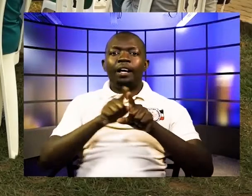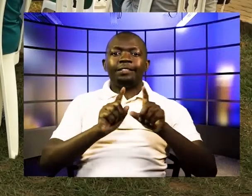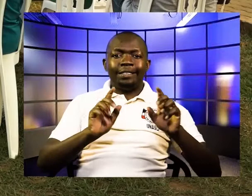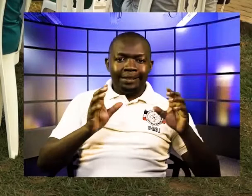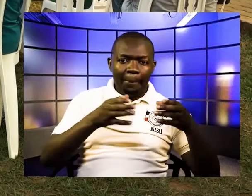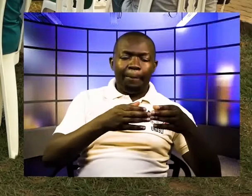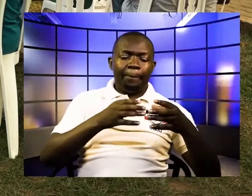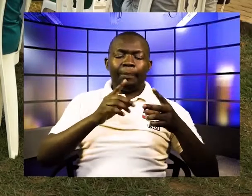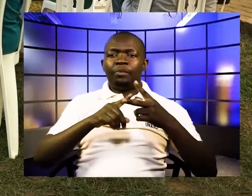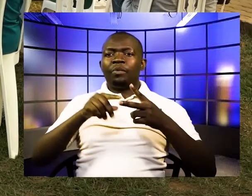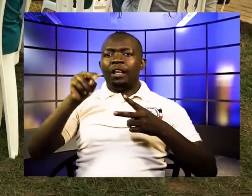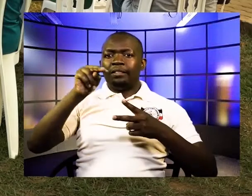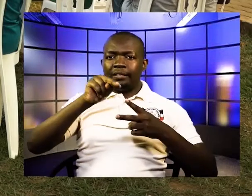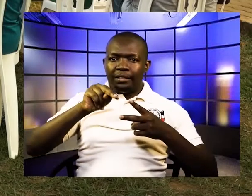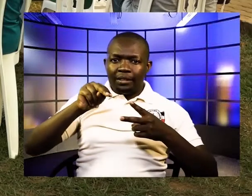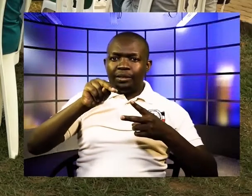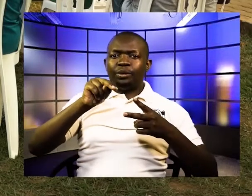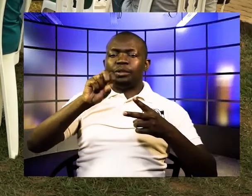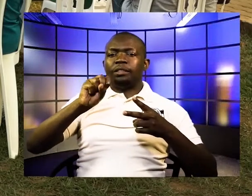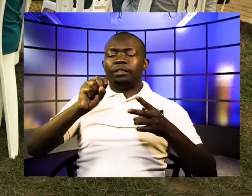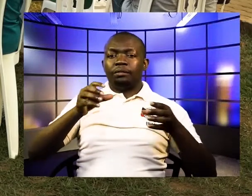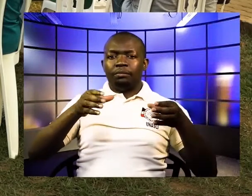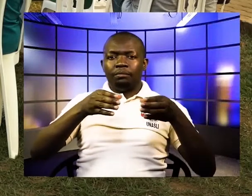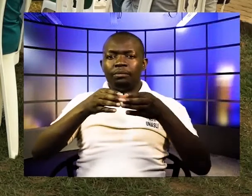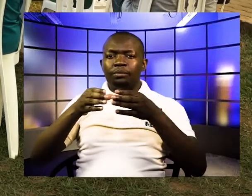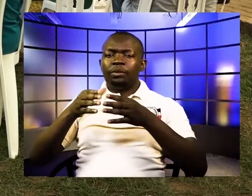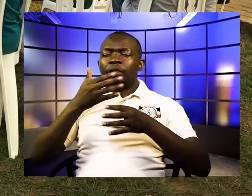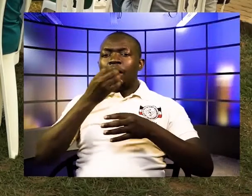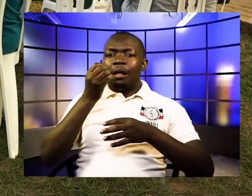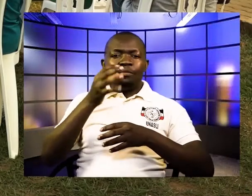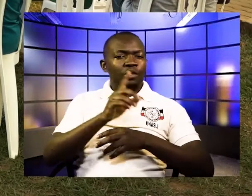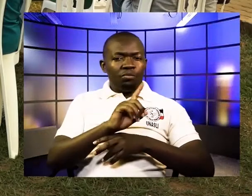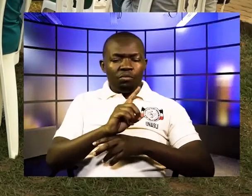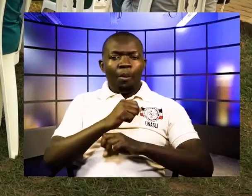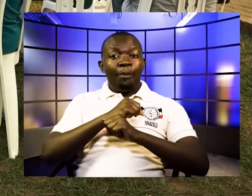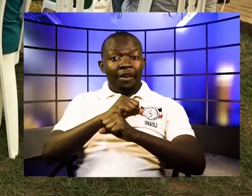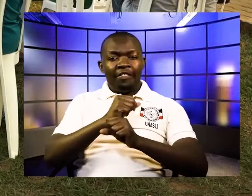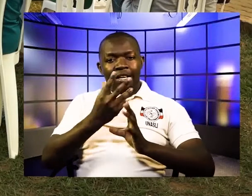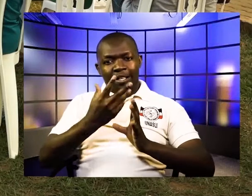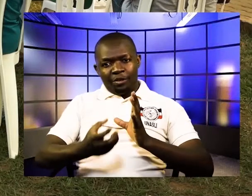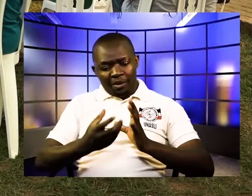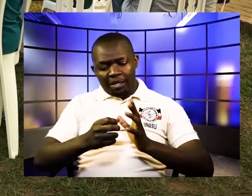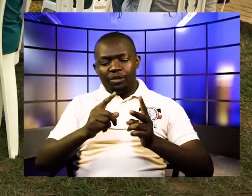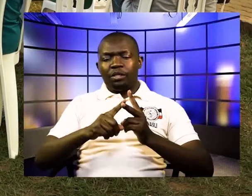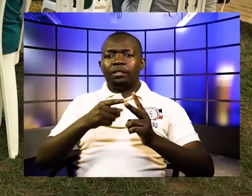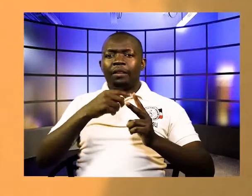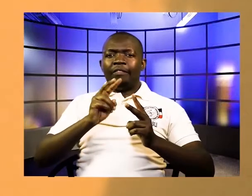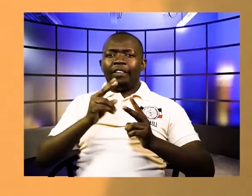travelers that we prevent abuse, we prevent exploitation, we prevent